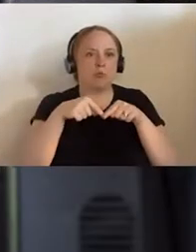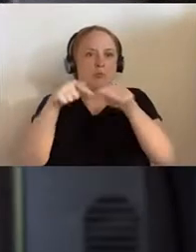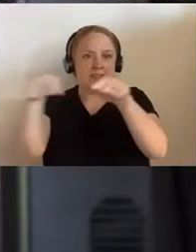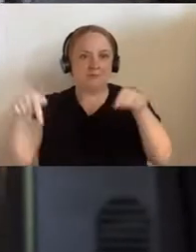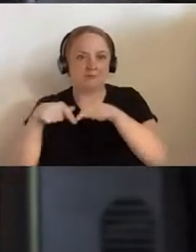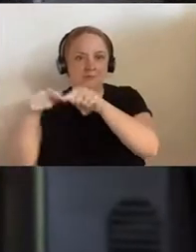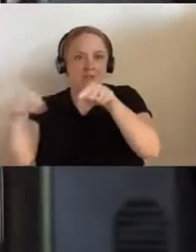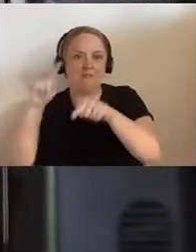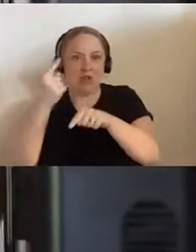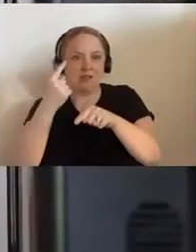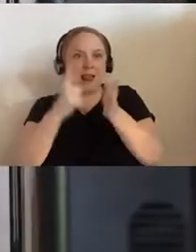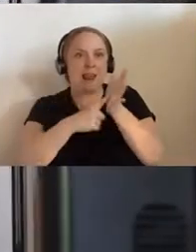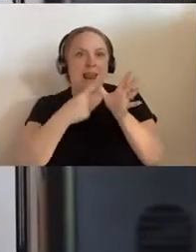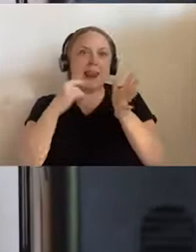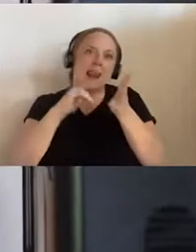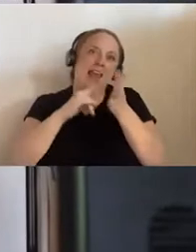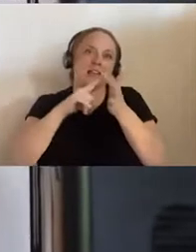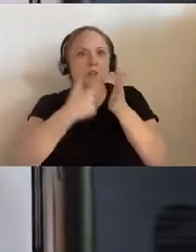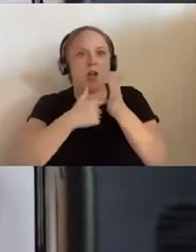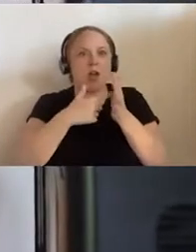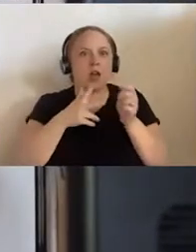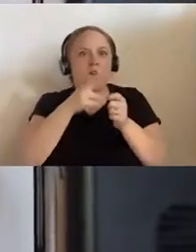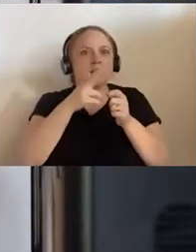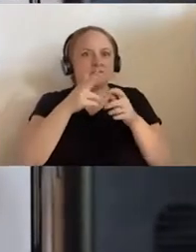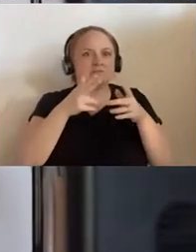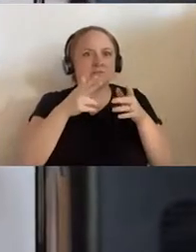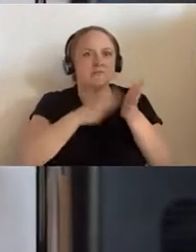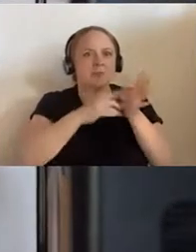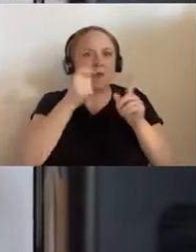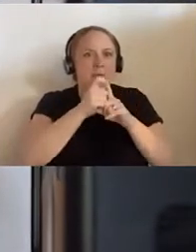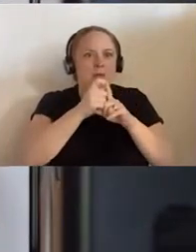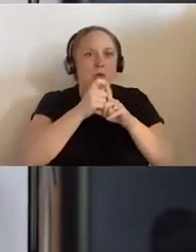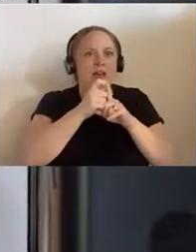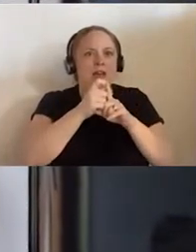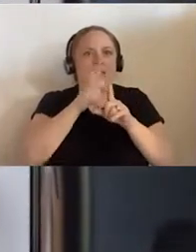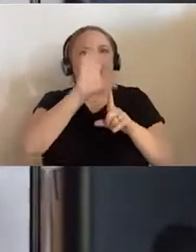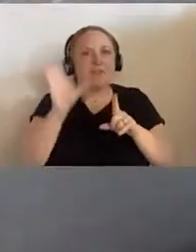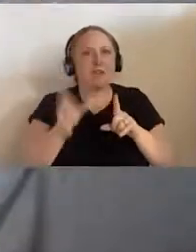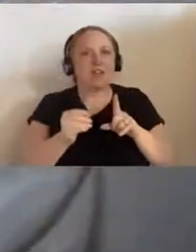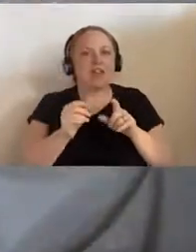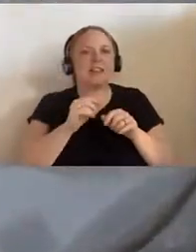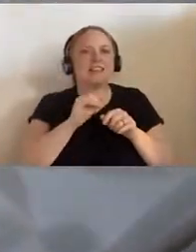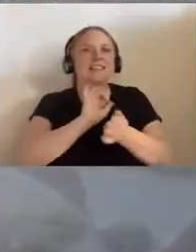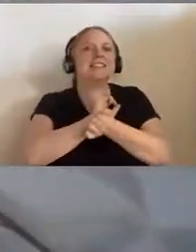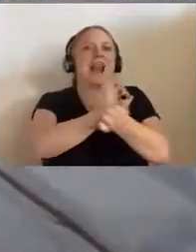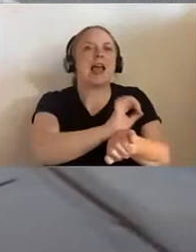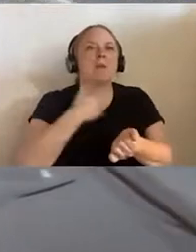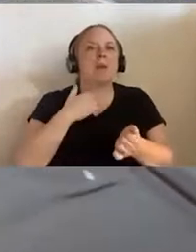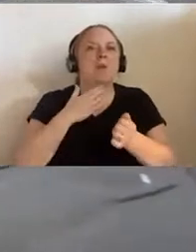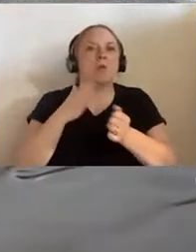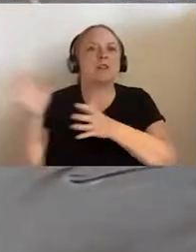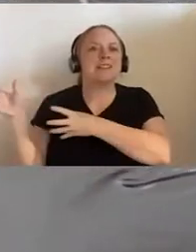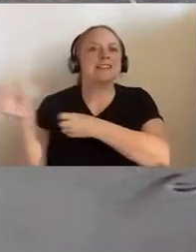at the locations where African enslaved people were taken from and sent to across the Western